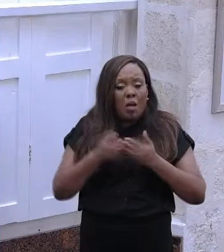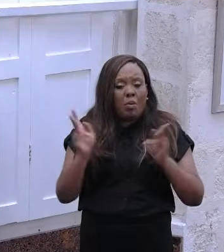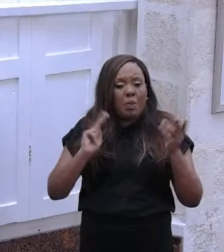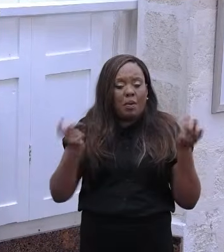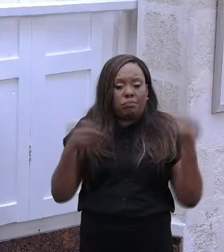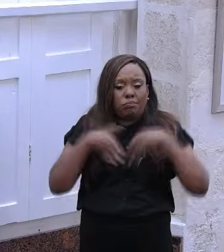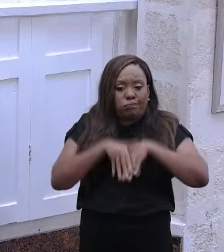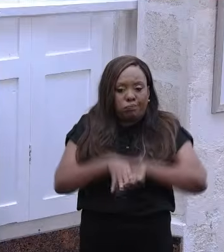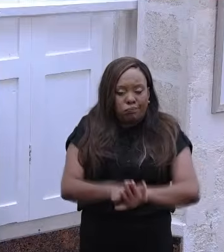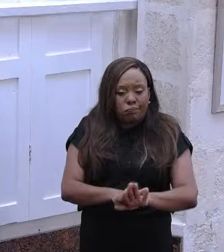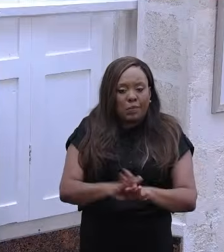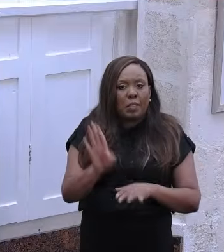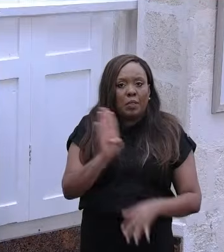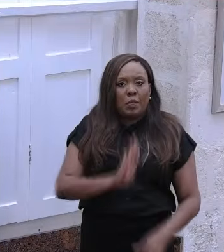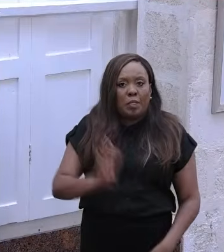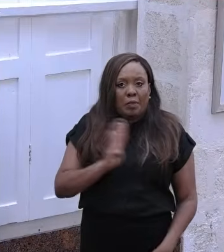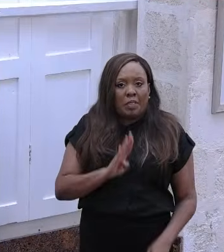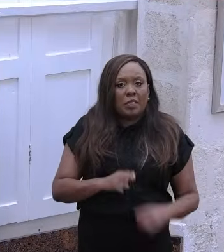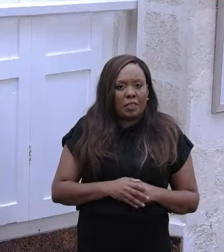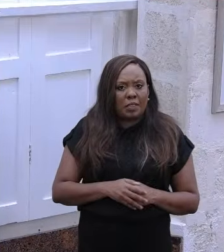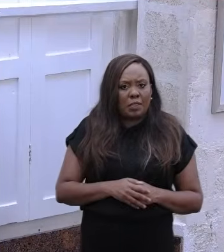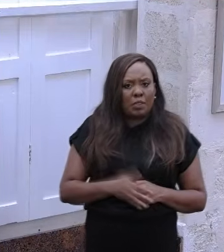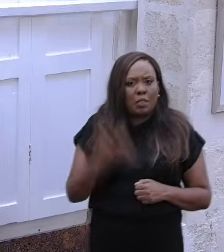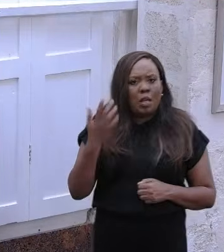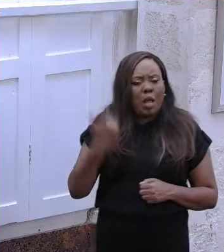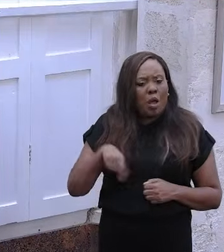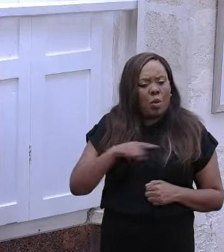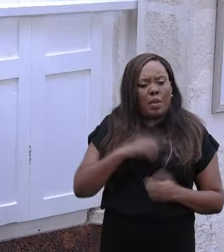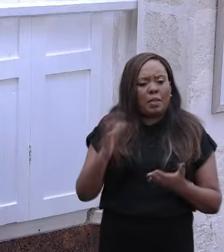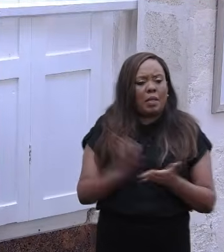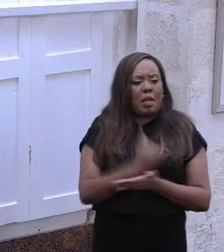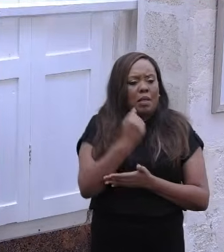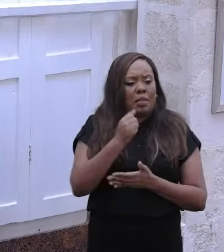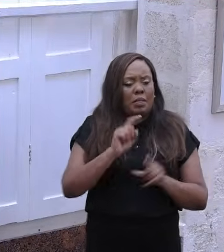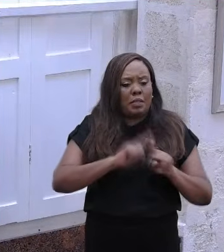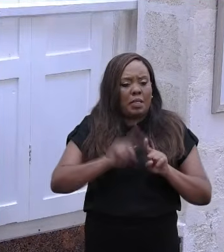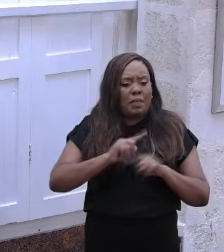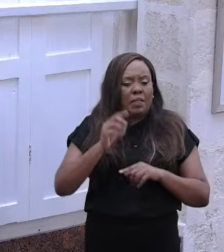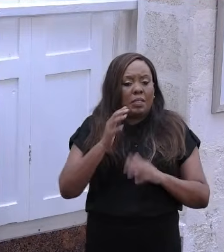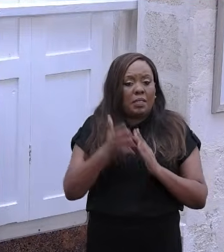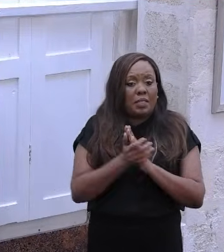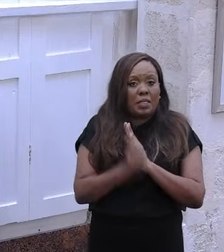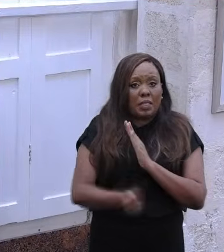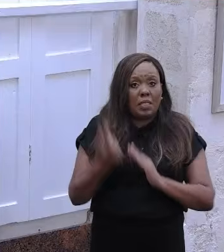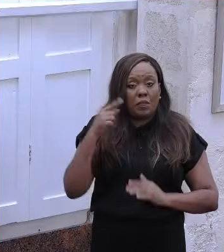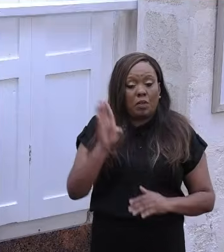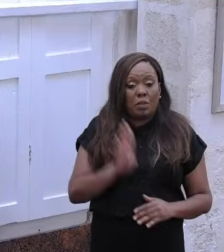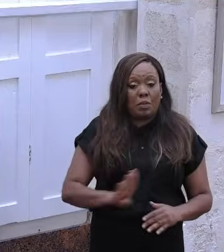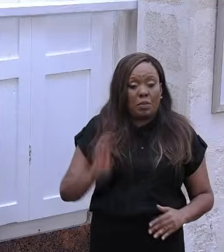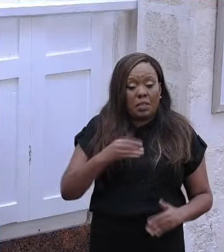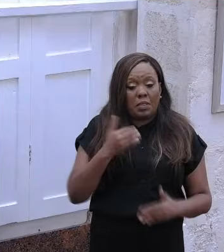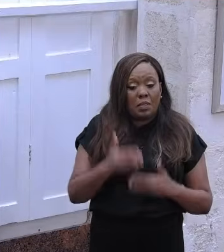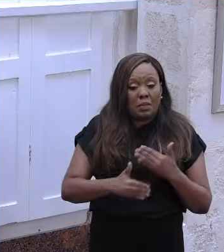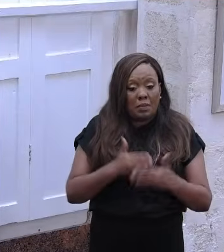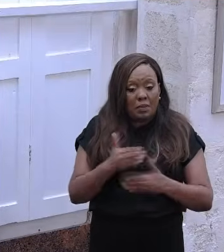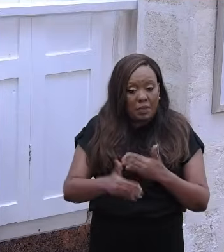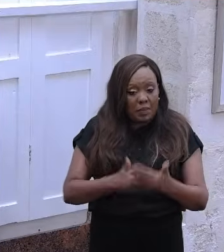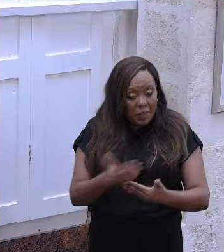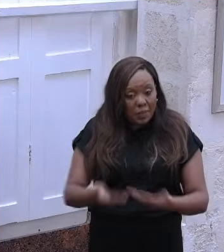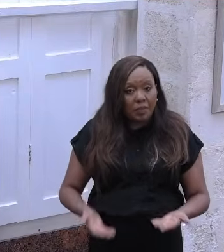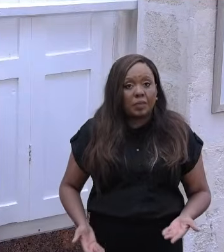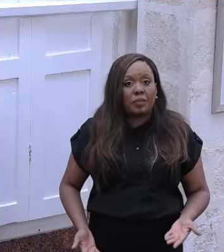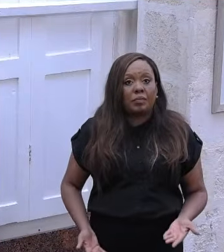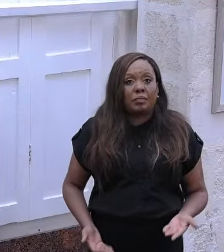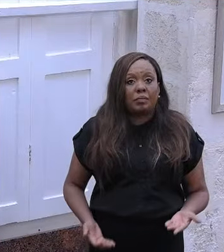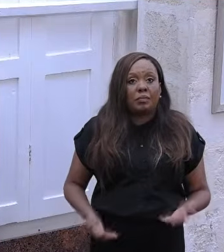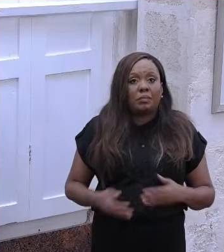into the society to get the types of skills that we require to move this country forward. The only issue